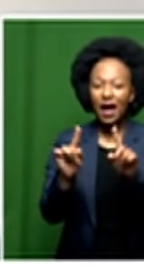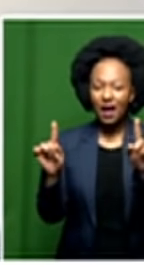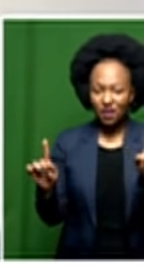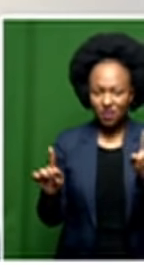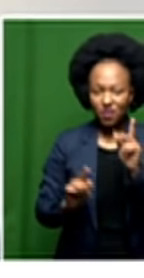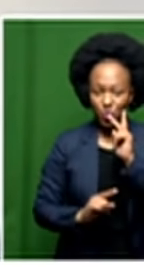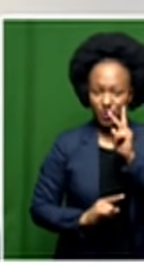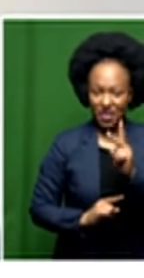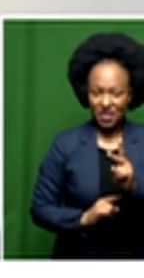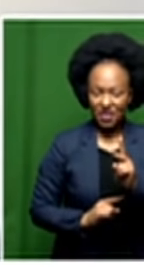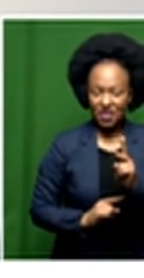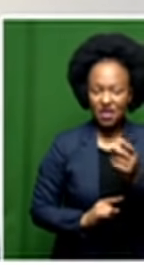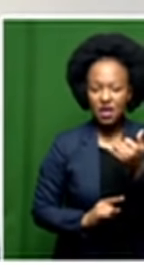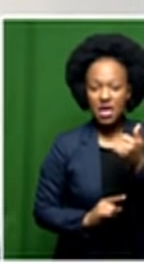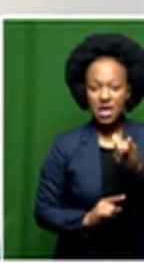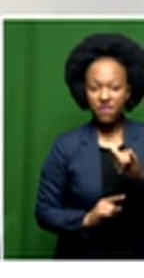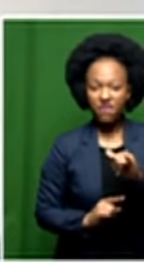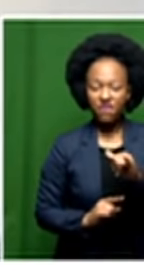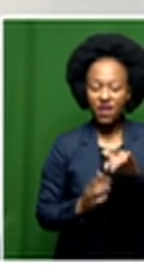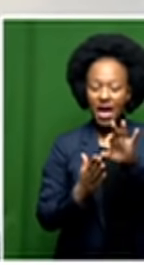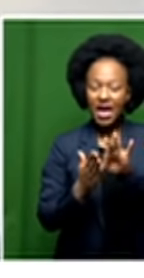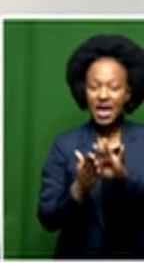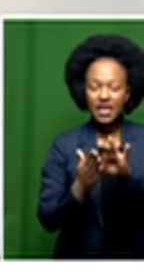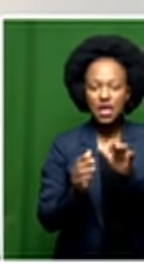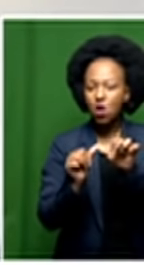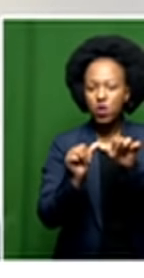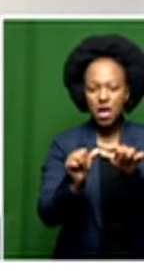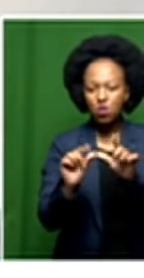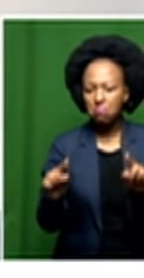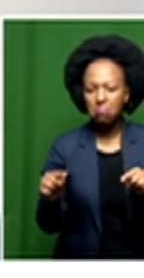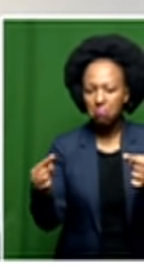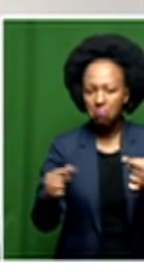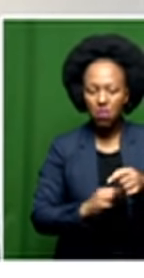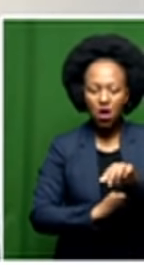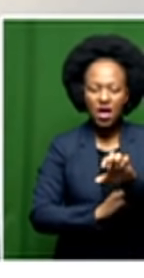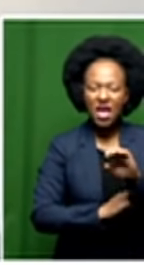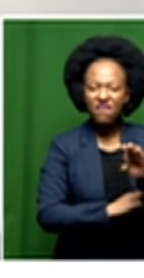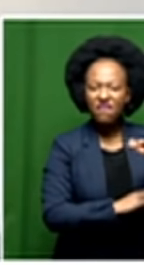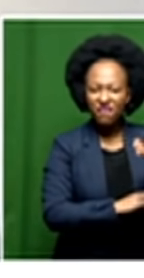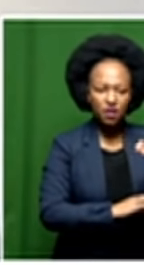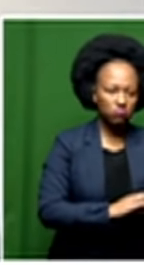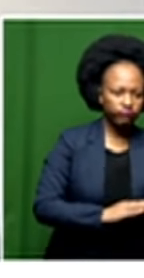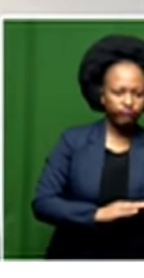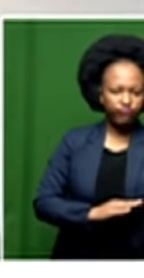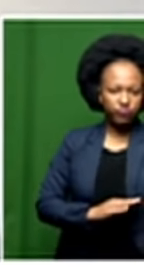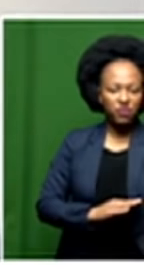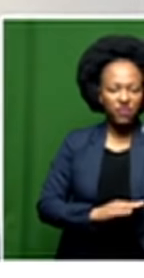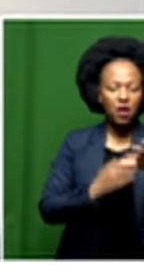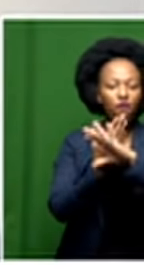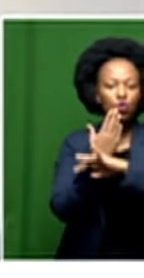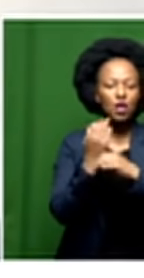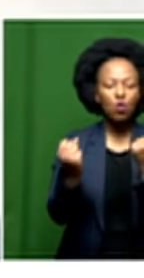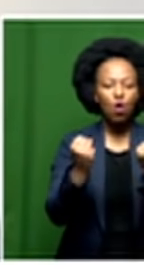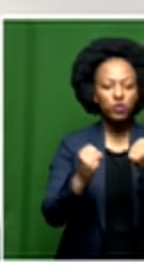if there is a view that the election should nevertheless go ahead, the EFF has made submissions to the Constitutional Court